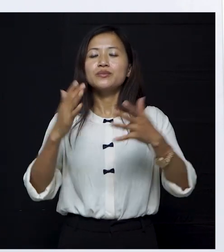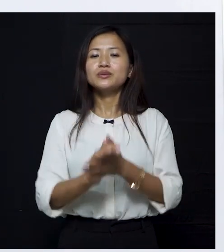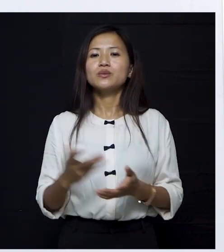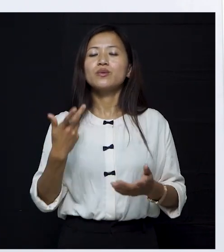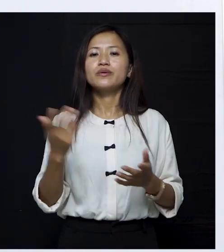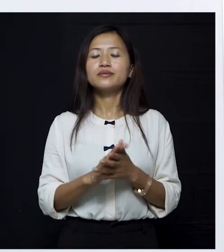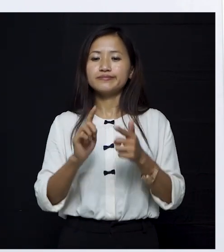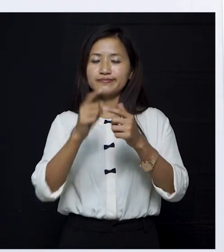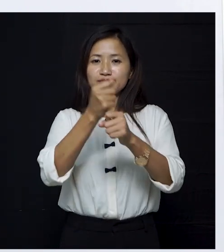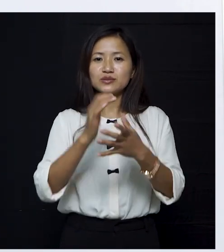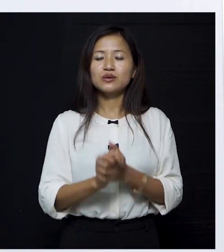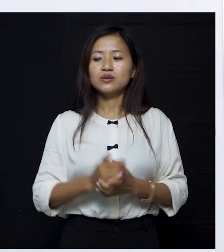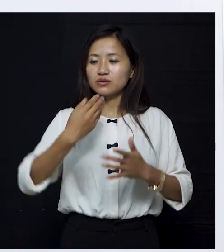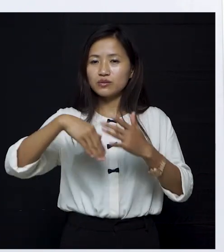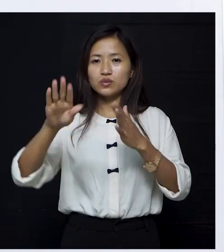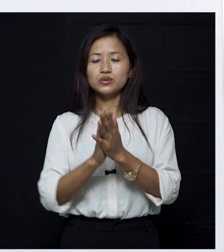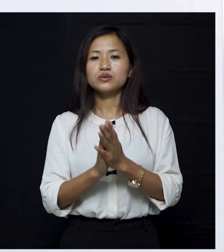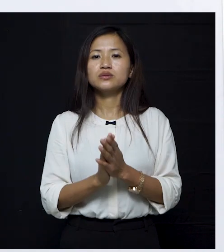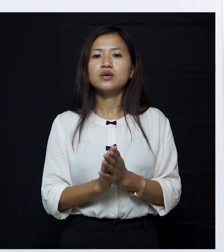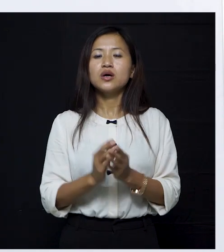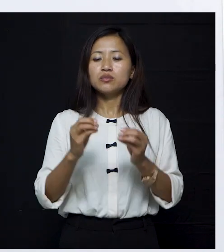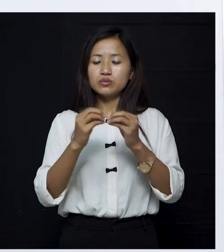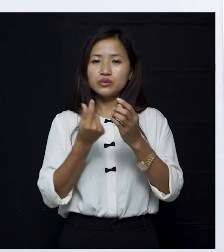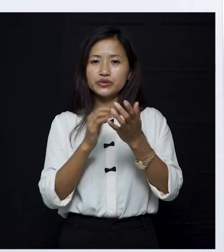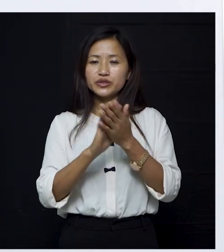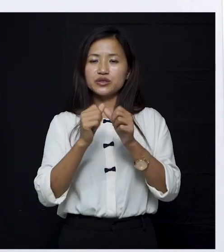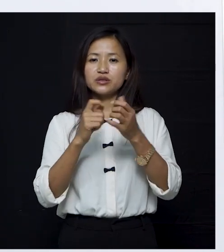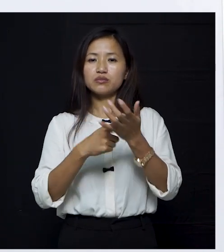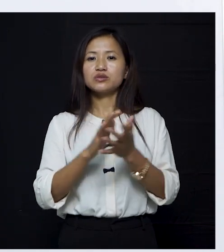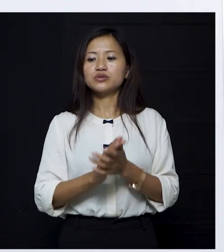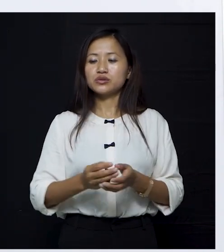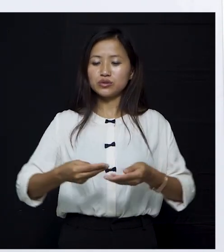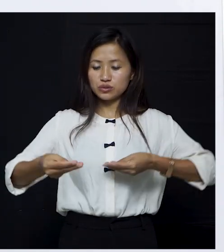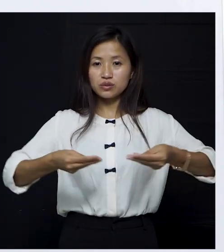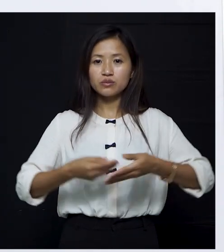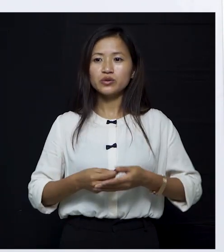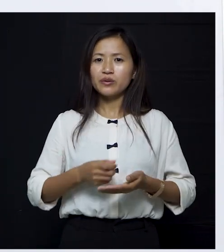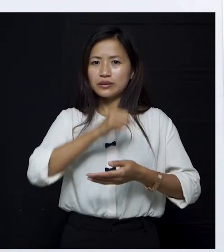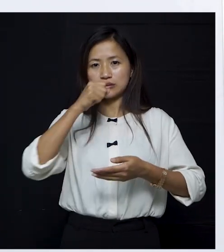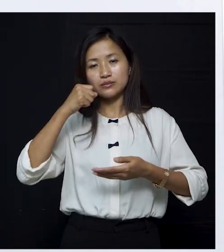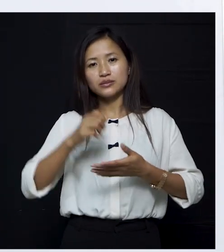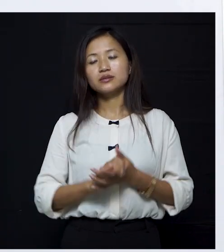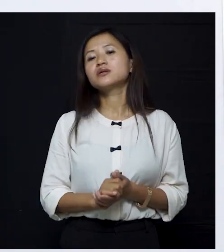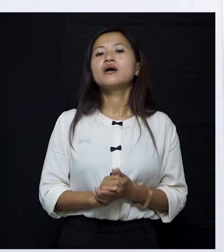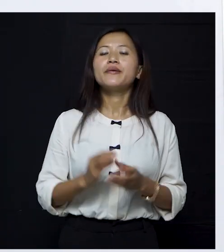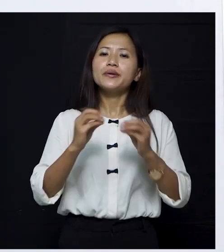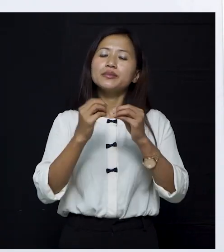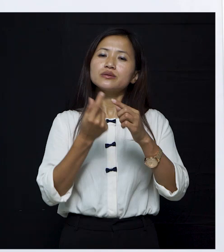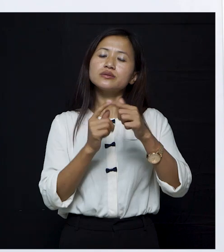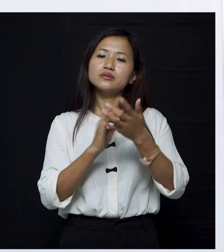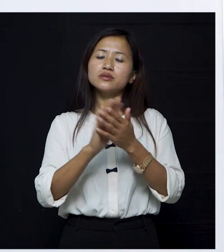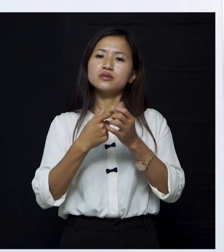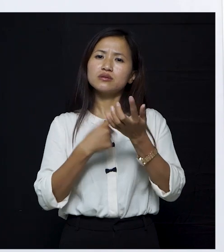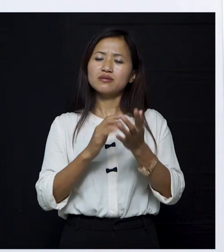for example, you will go to the butcher's shop, okay, to buy meat. Now, what usually happens is the butchers, sometimes they will